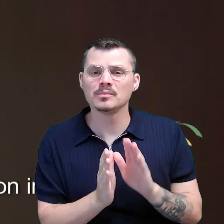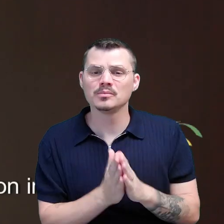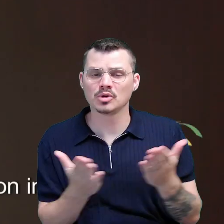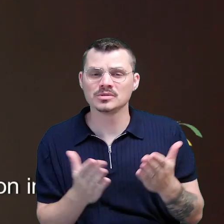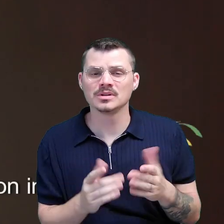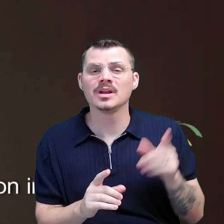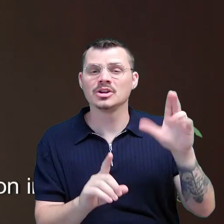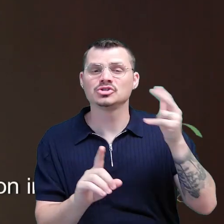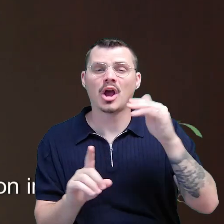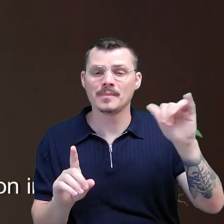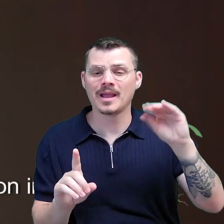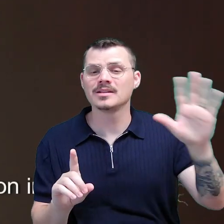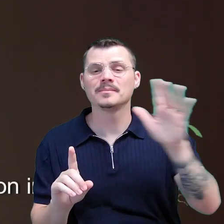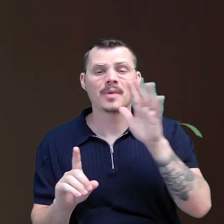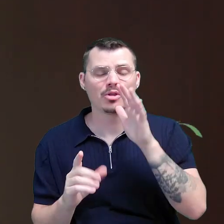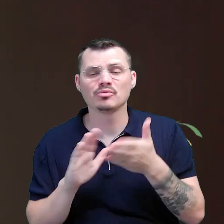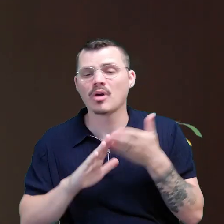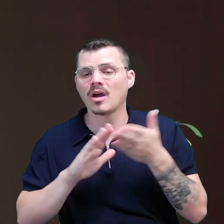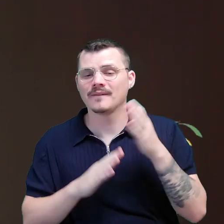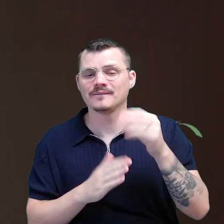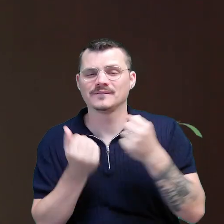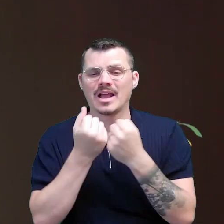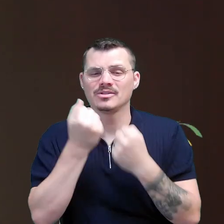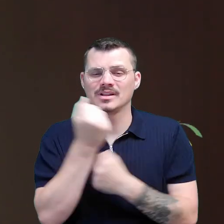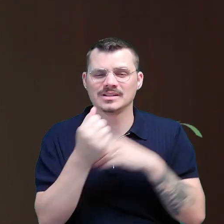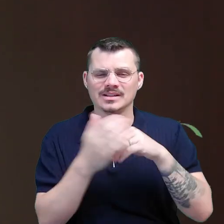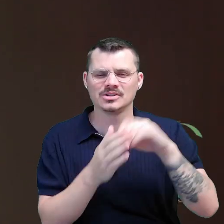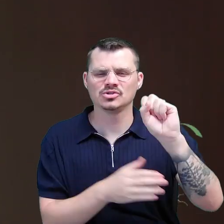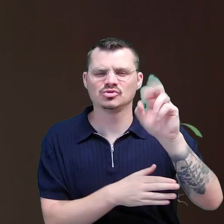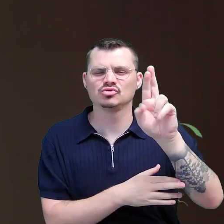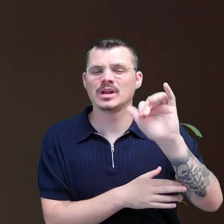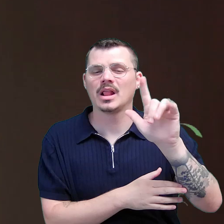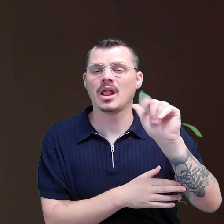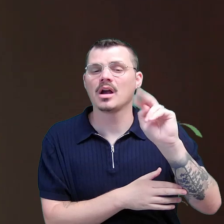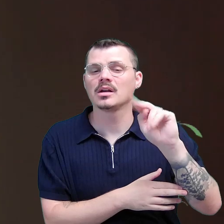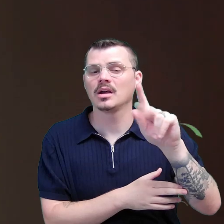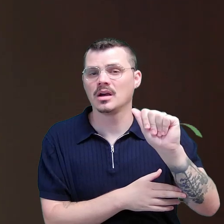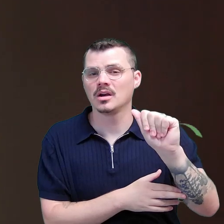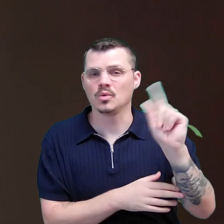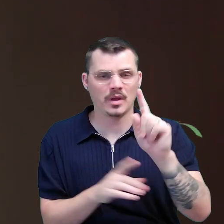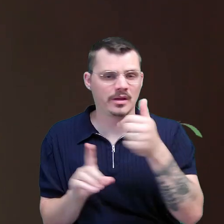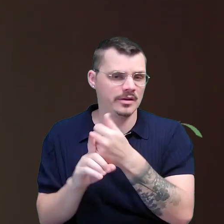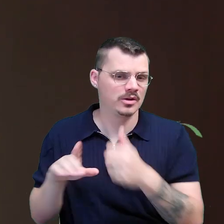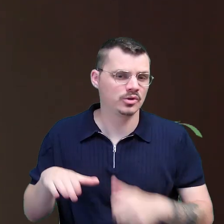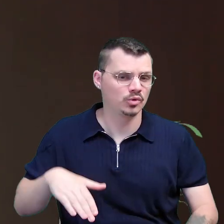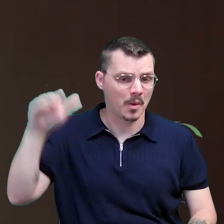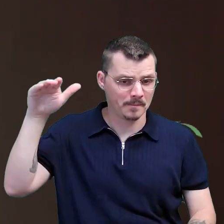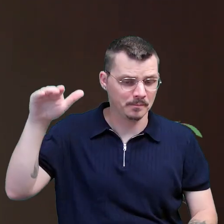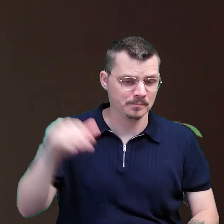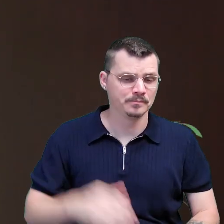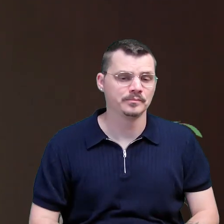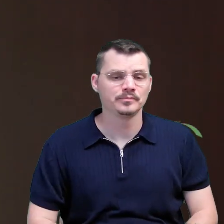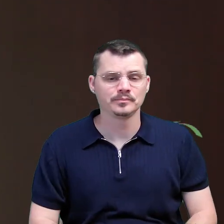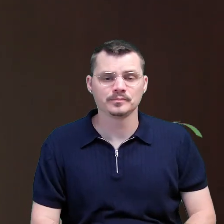and he and his mother run a foundation in Sri Lanka where he grew up.